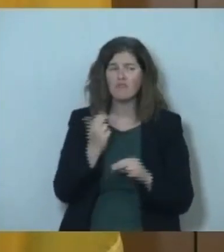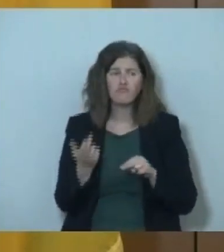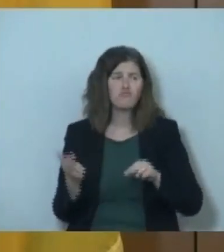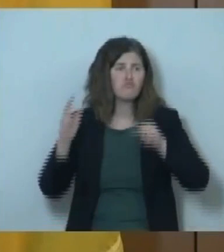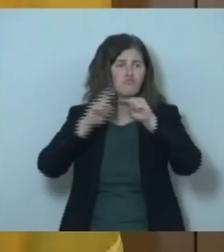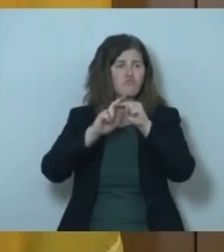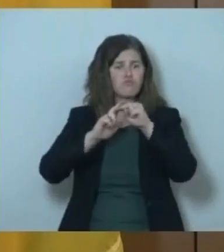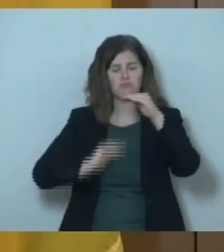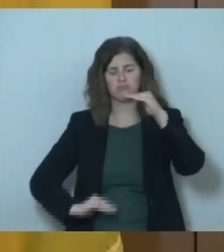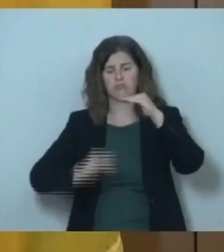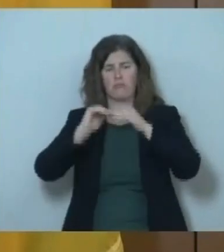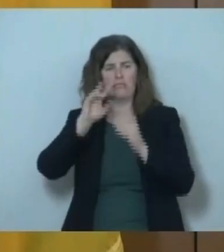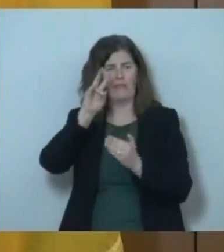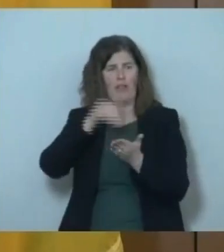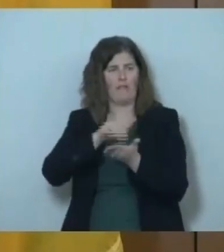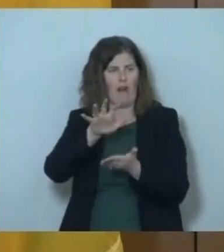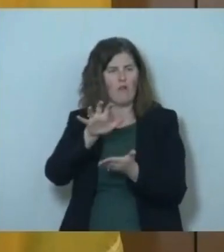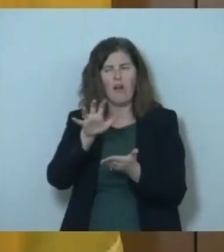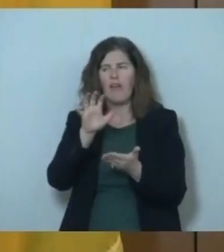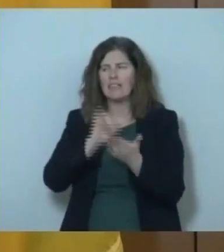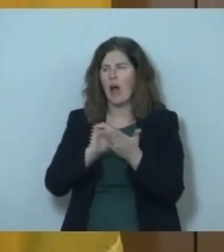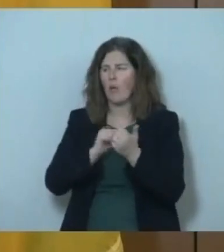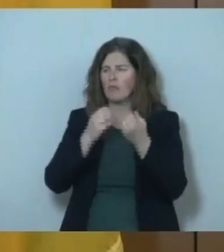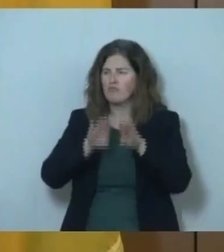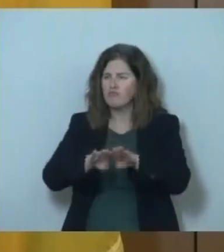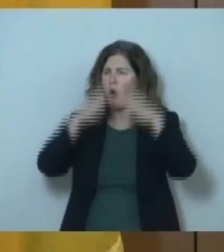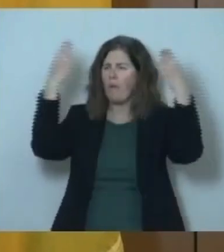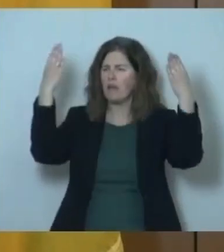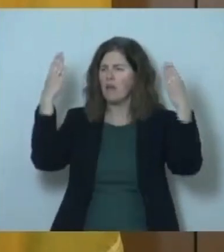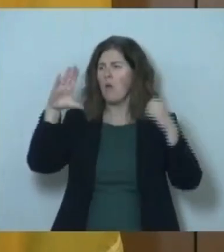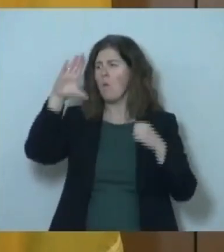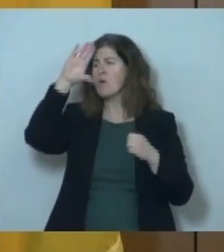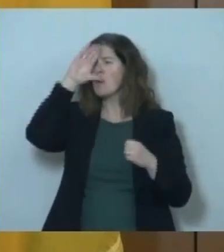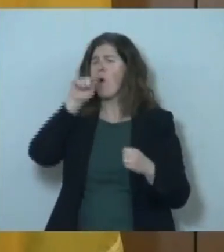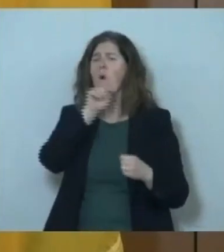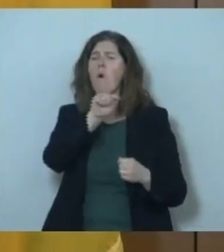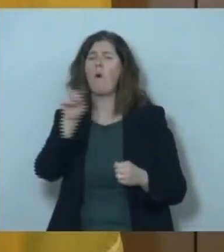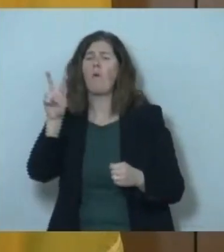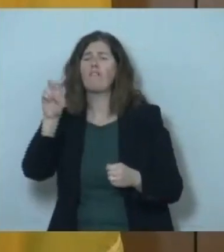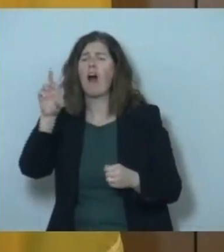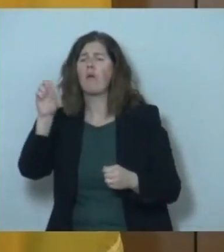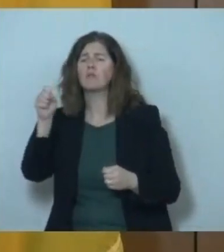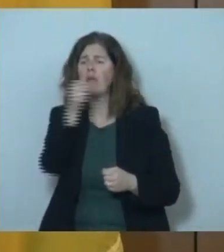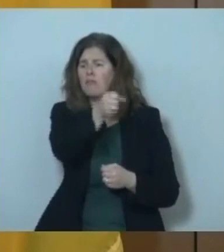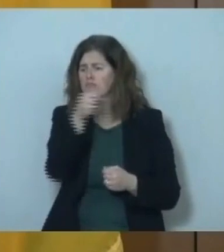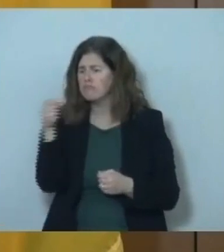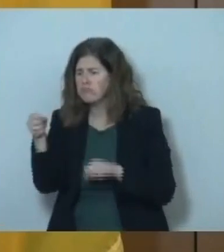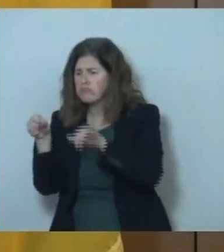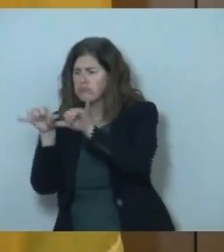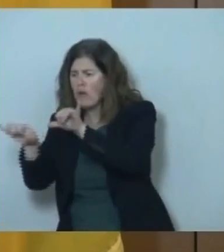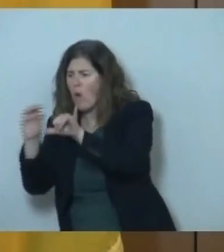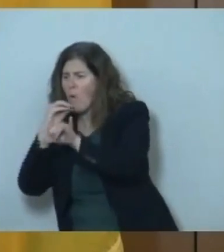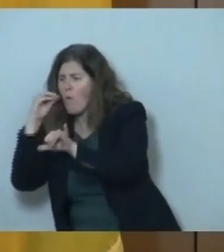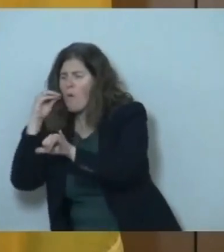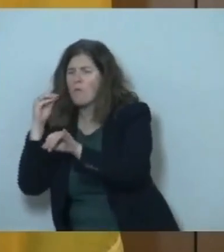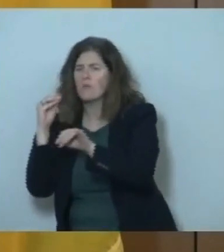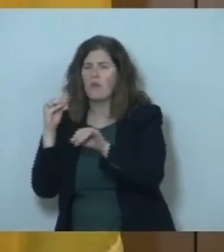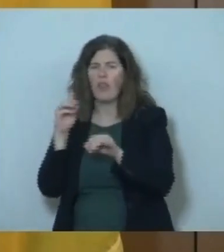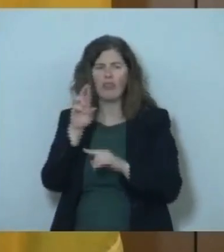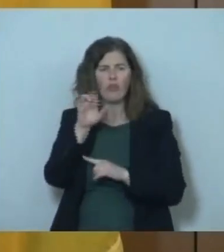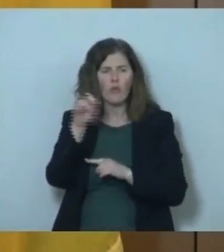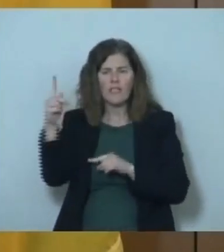Mexico, because that's how we stay open, because we know about the virus, we isolate the virus, we isolate the risk